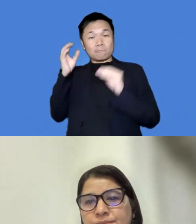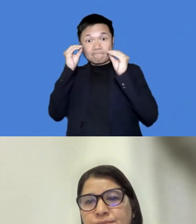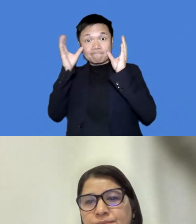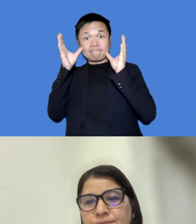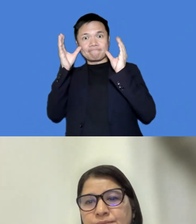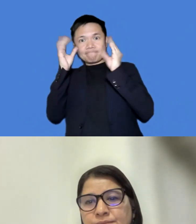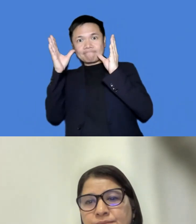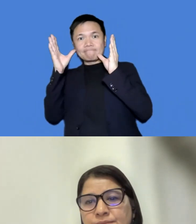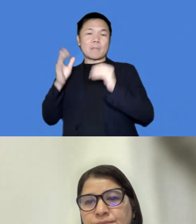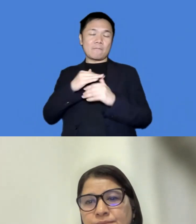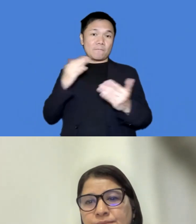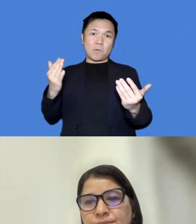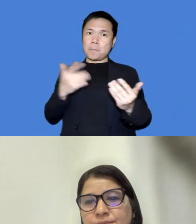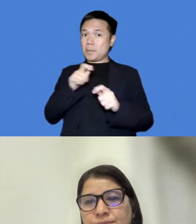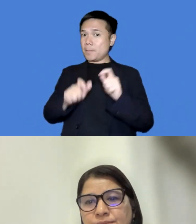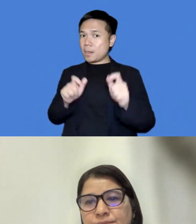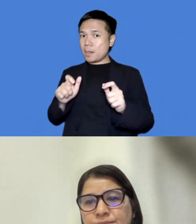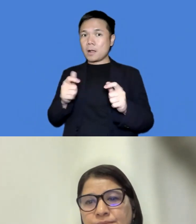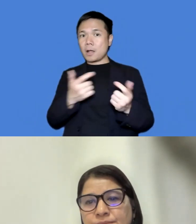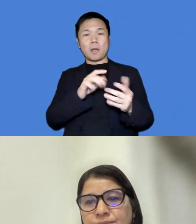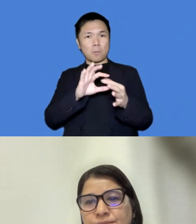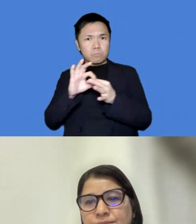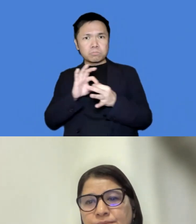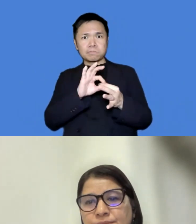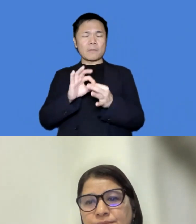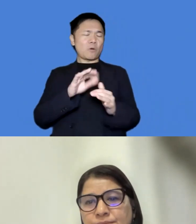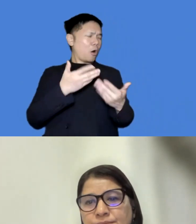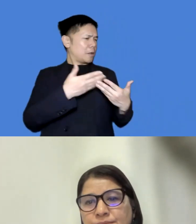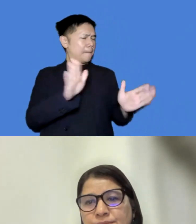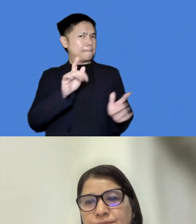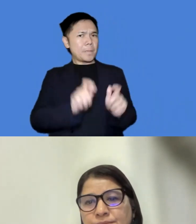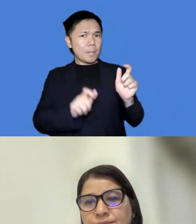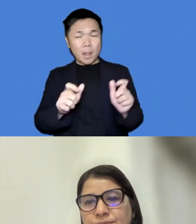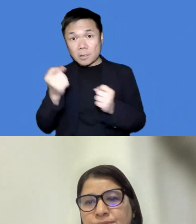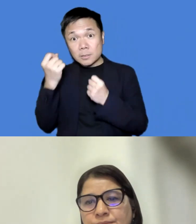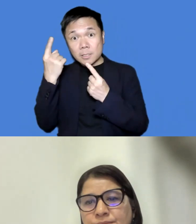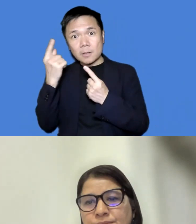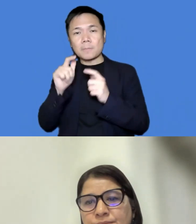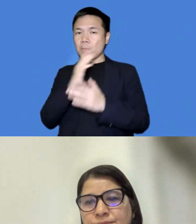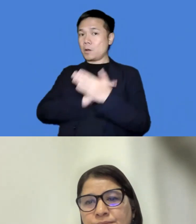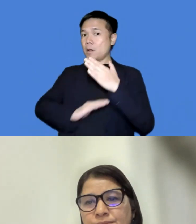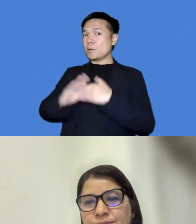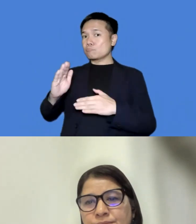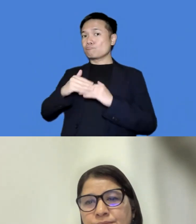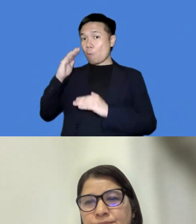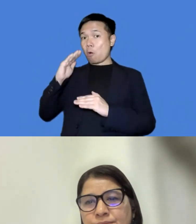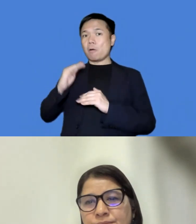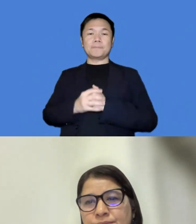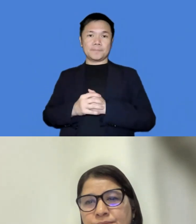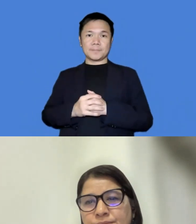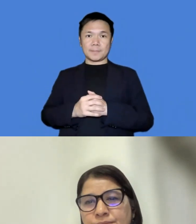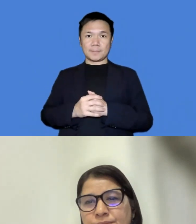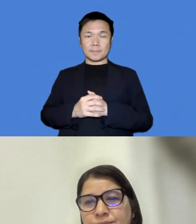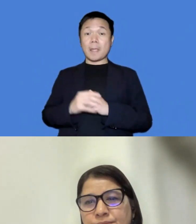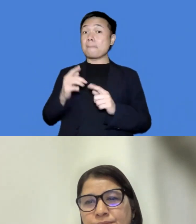with and we can sensitize even the general population about disability. And similarly we can